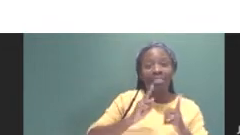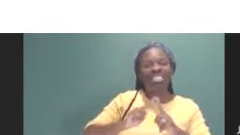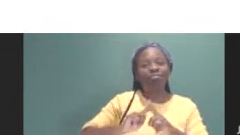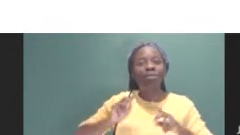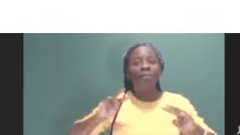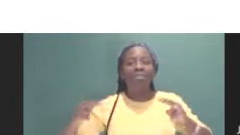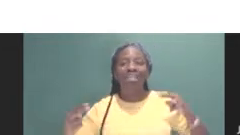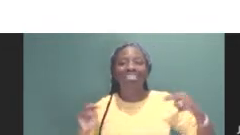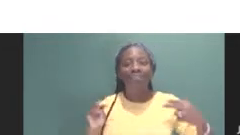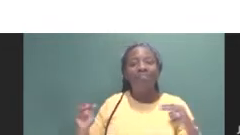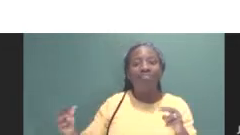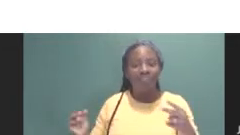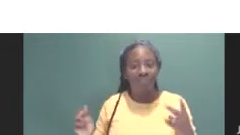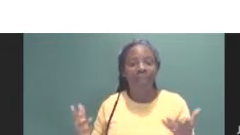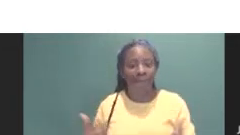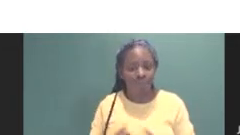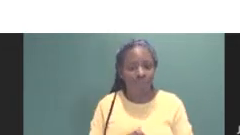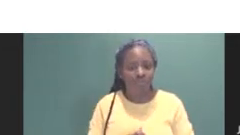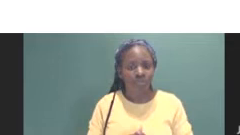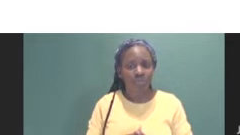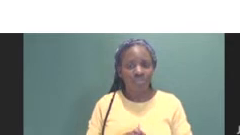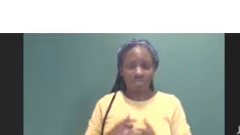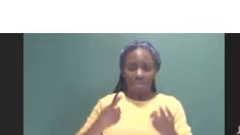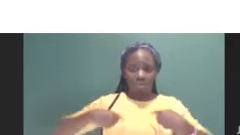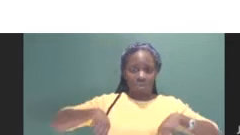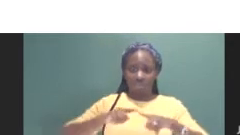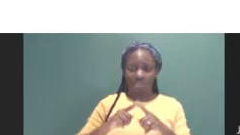We had different roles in